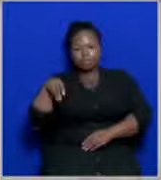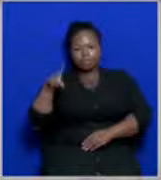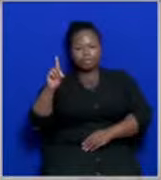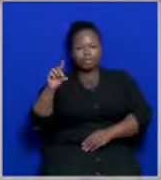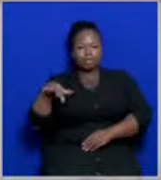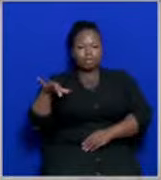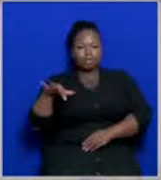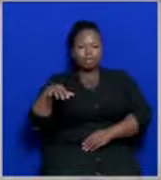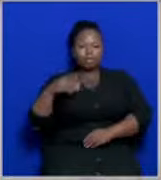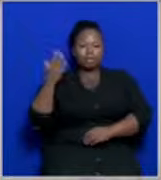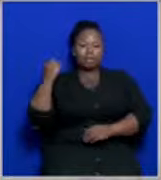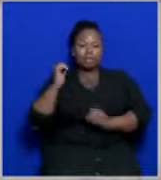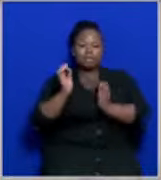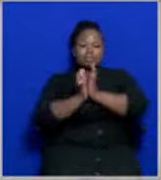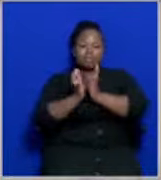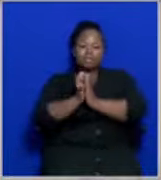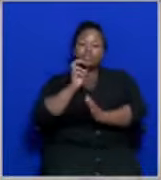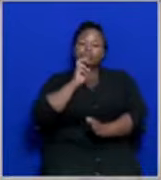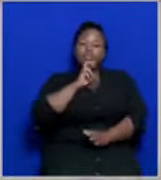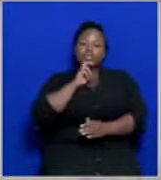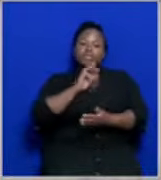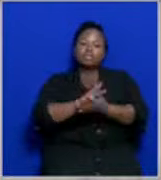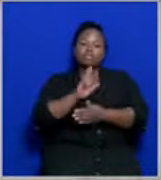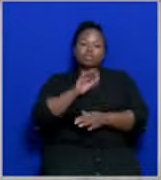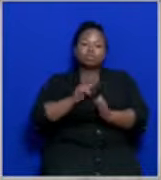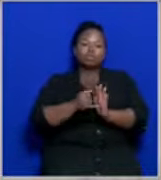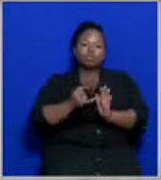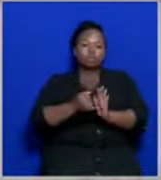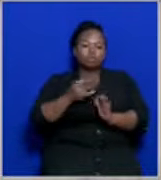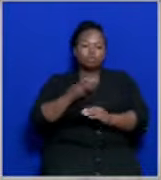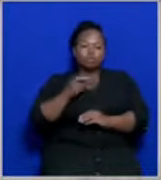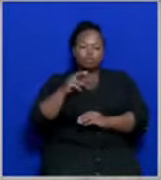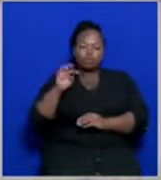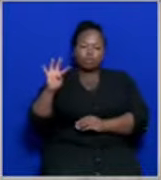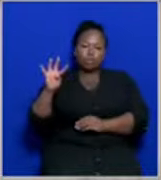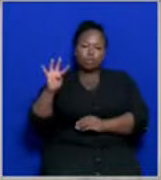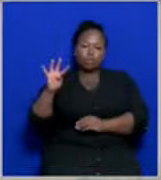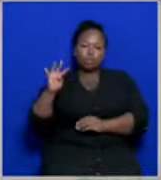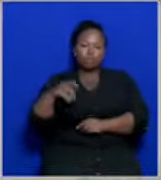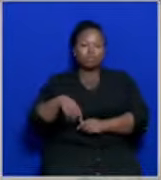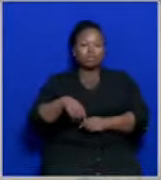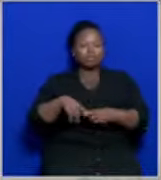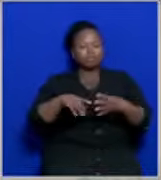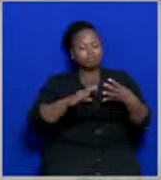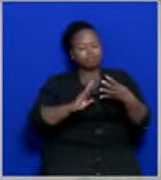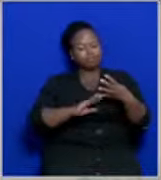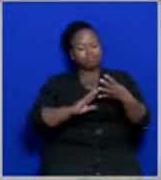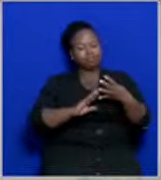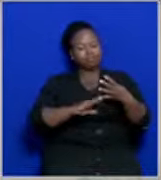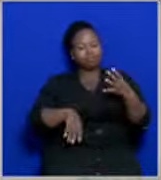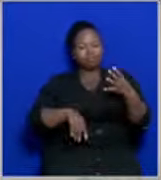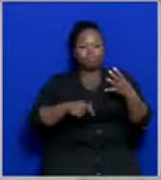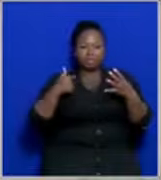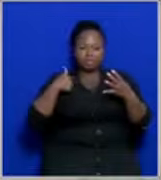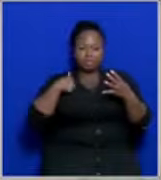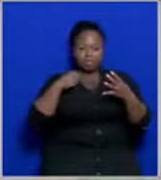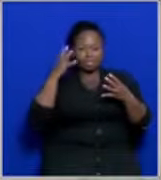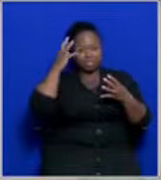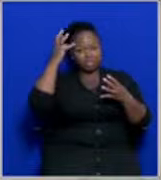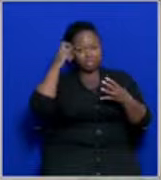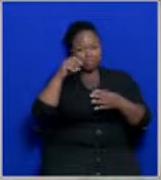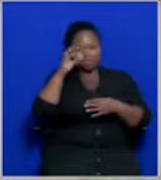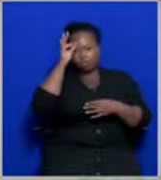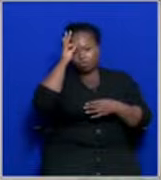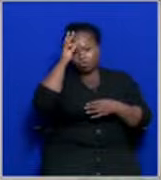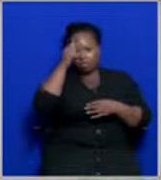was Friday, 19th January 2024. 4, I, as the Chief of Police and Head of the Metro Police,